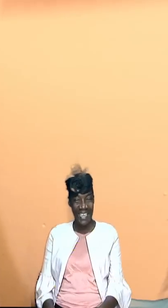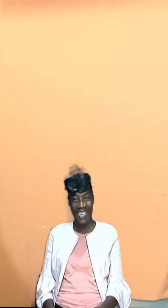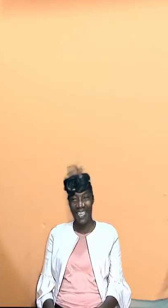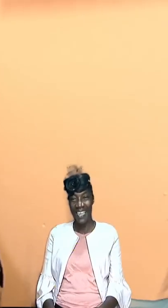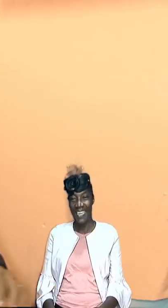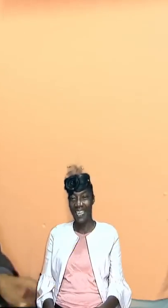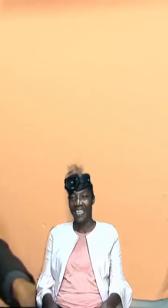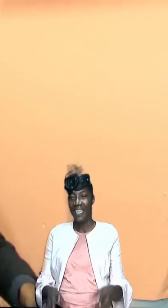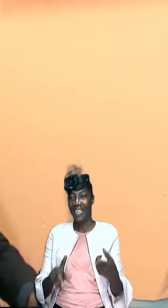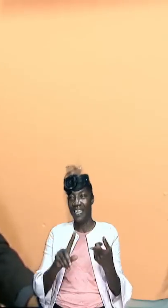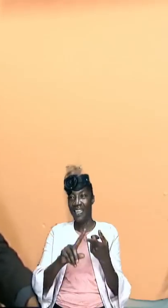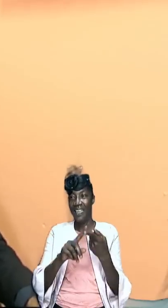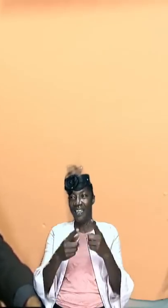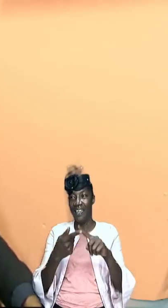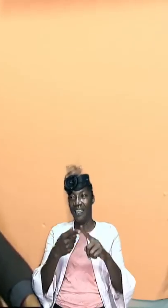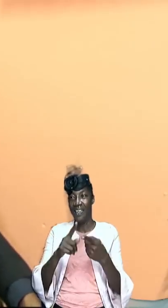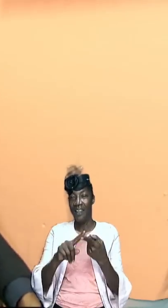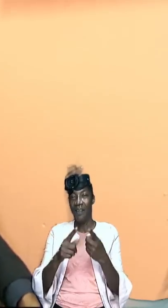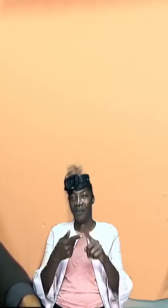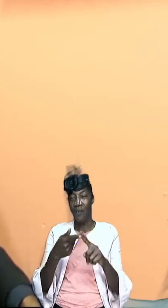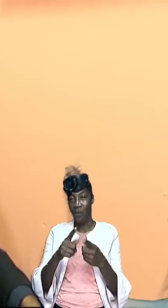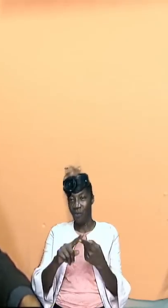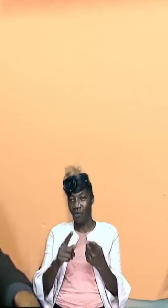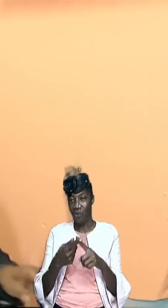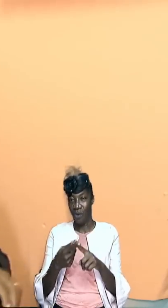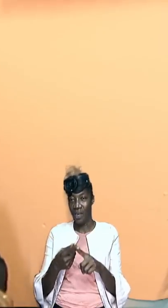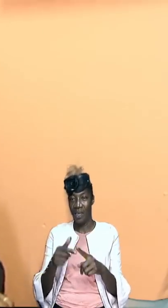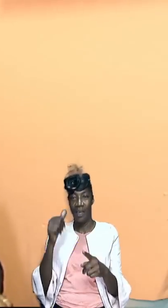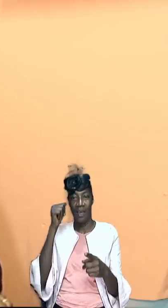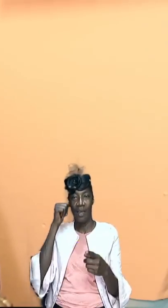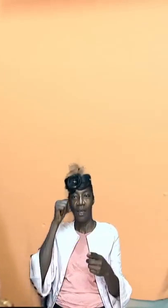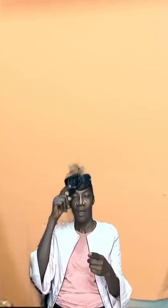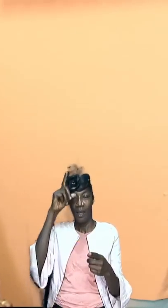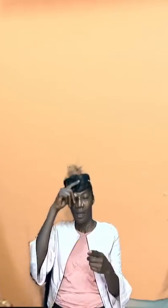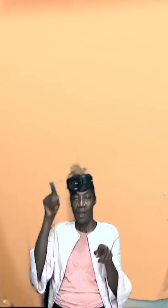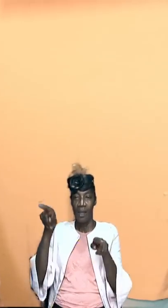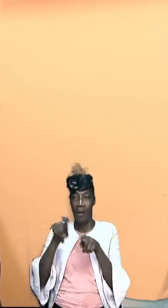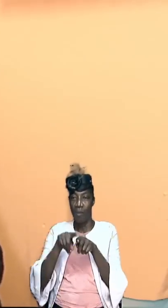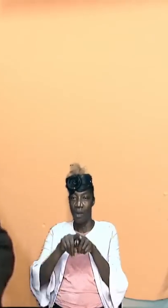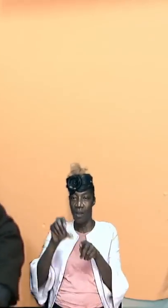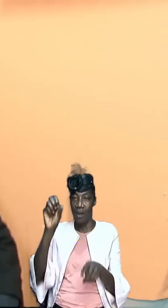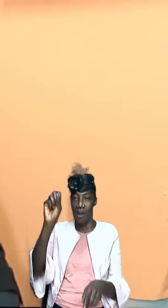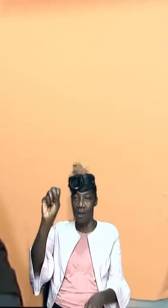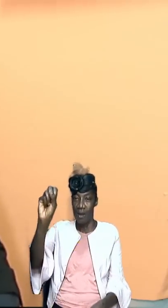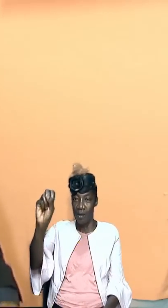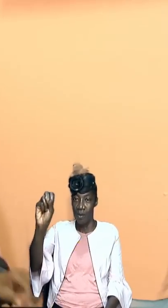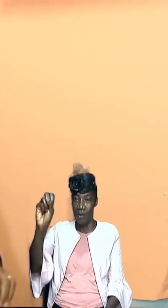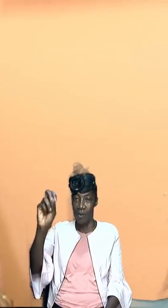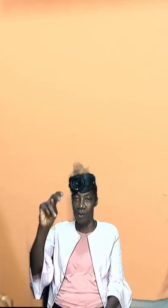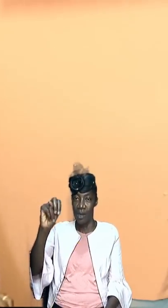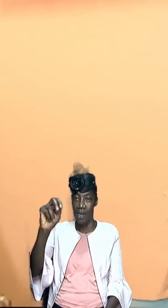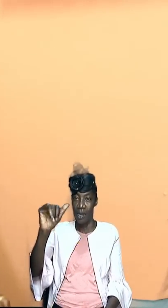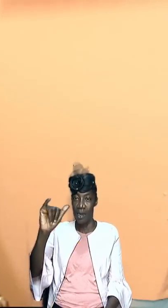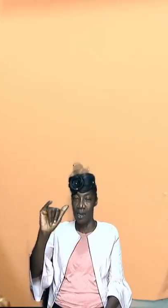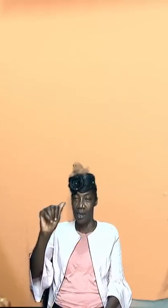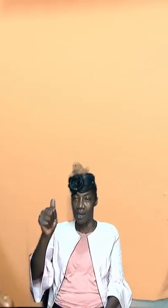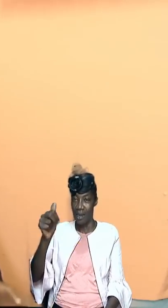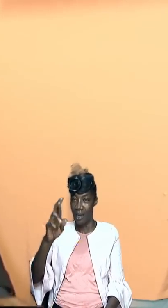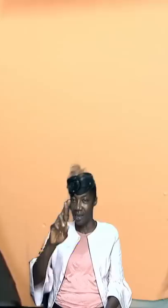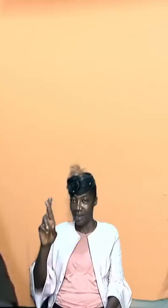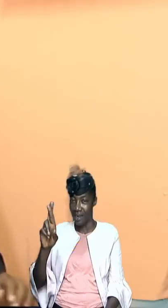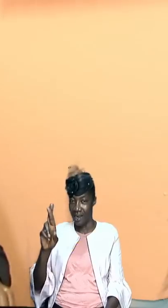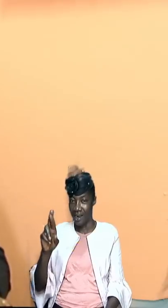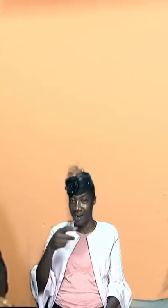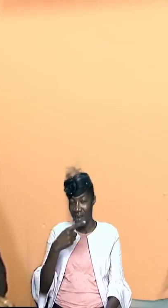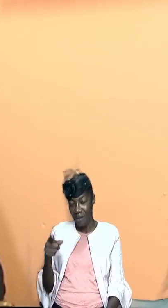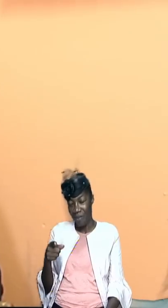my dear friend, Brother Onir, I used to laugh and we used to make joke, because he said that he's black and he loves his team, but he wasn't black, he was